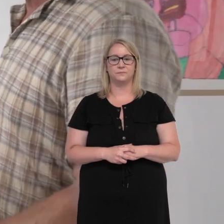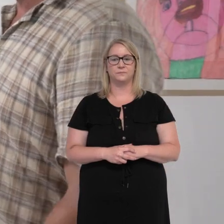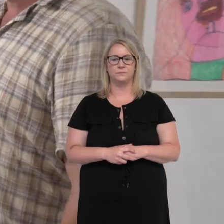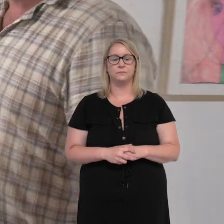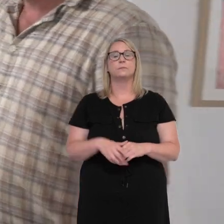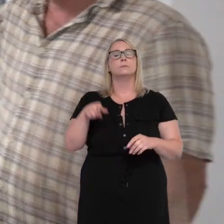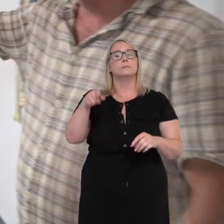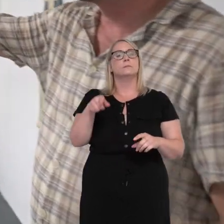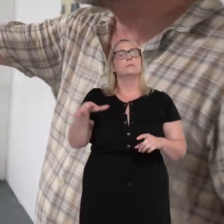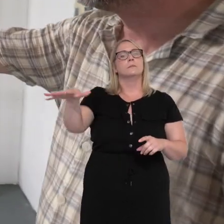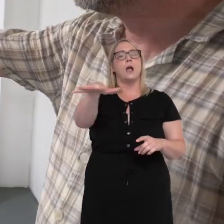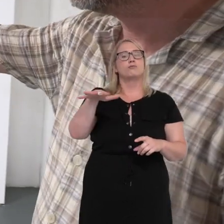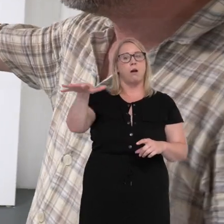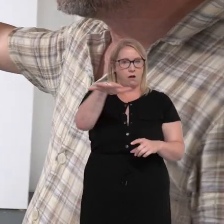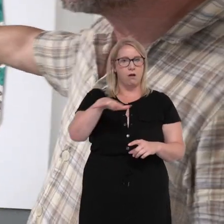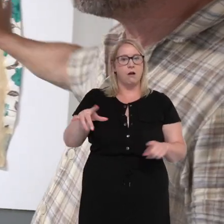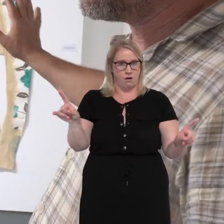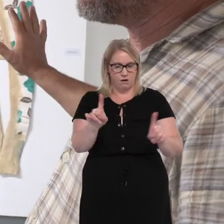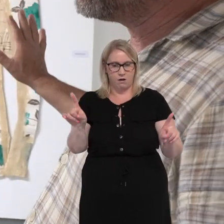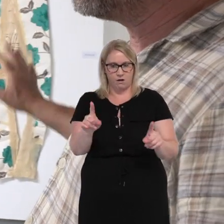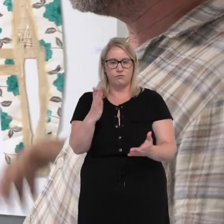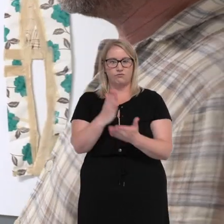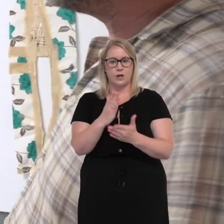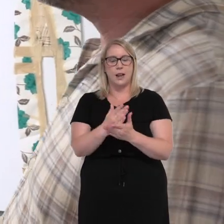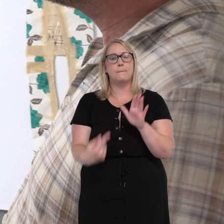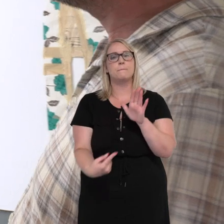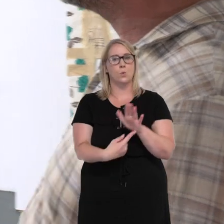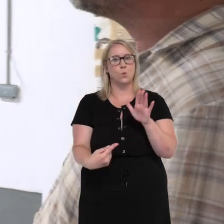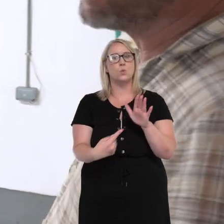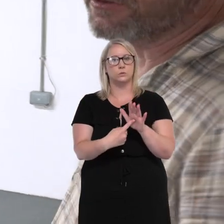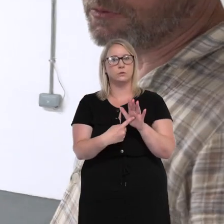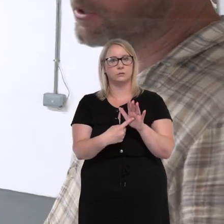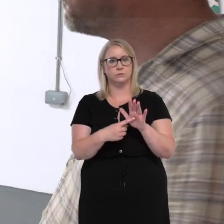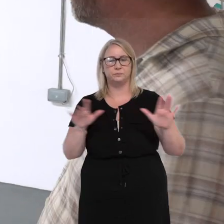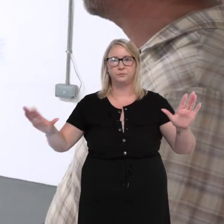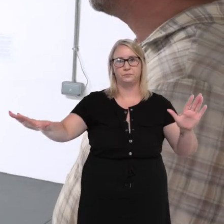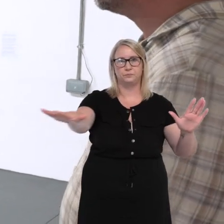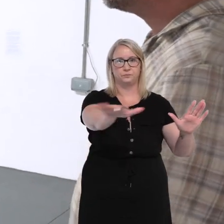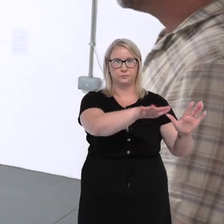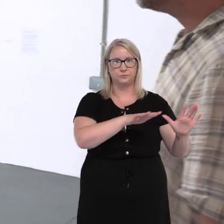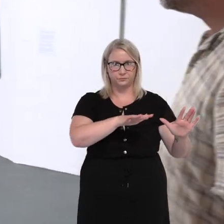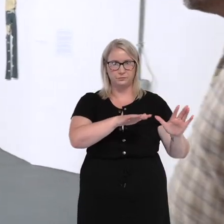In this area, there's an important part of Michael's work,